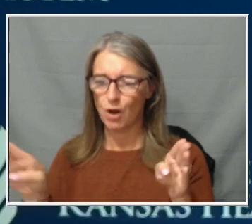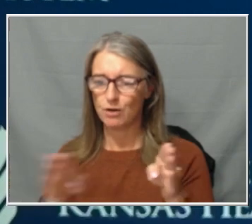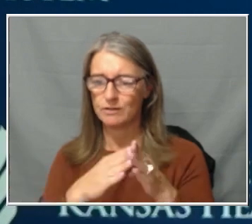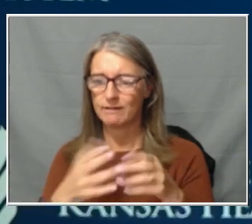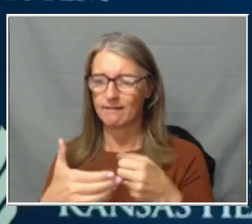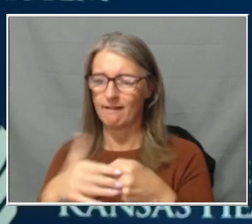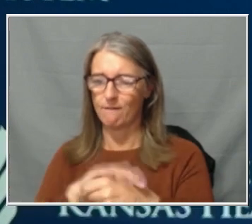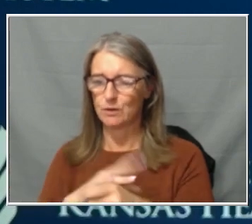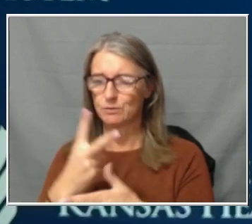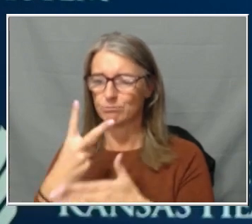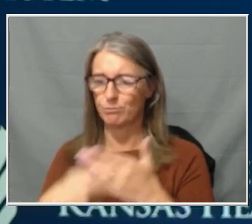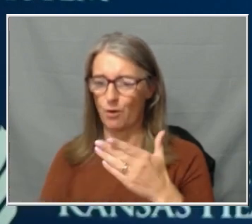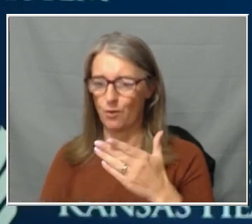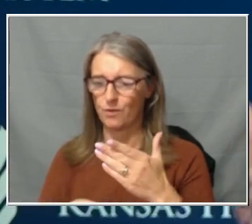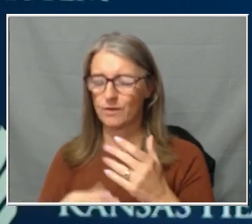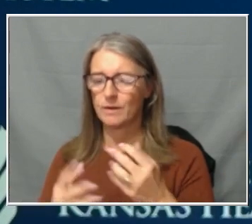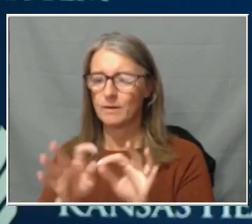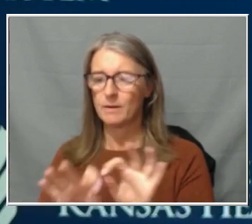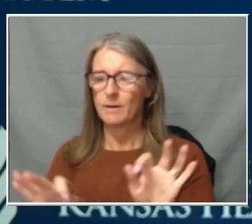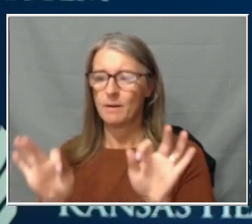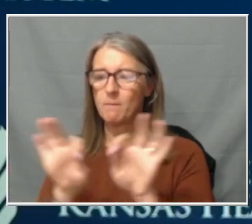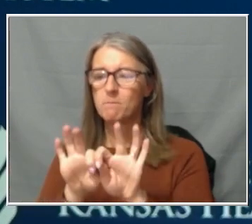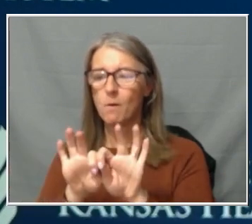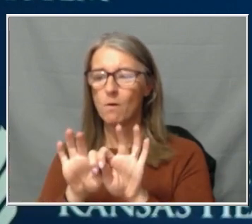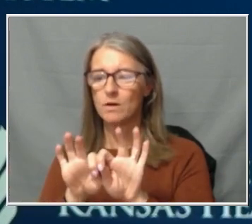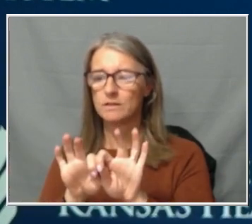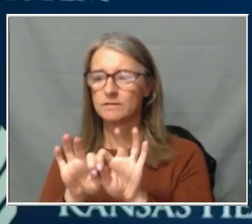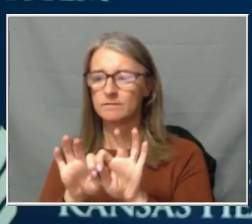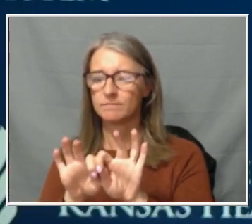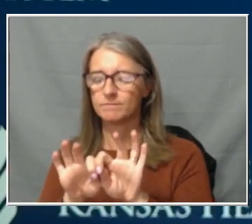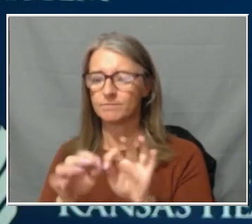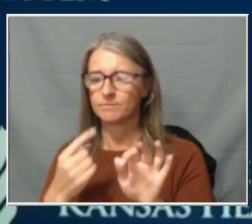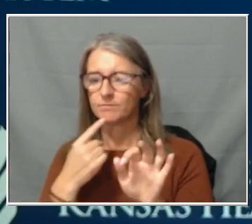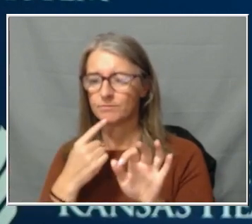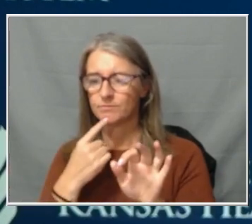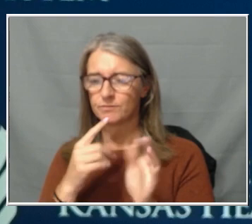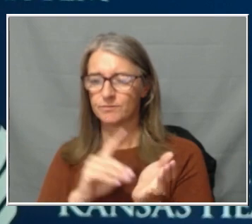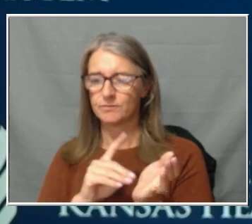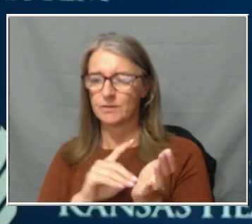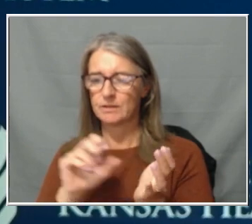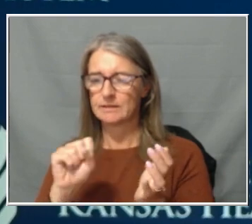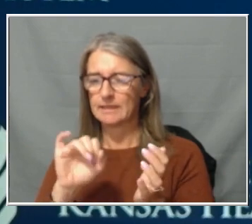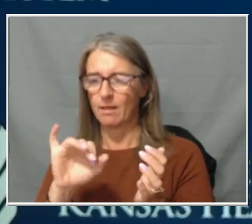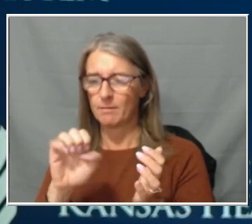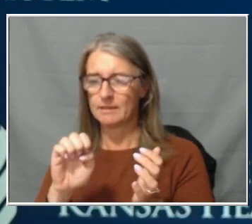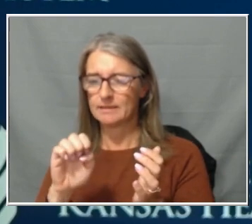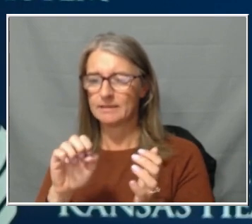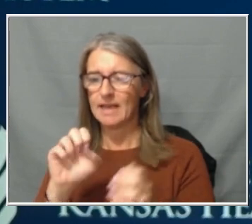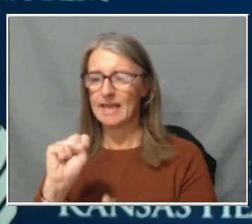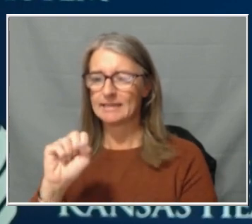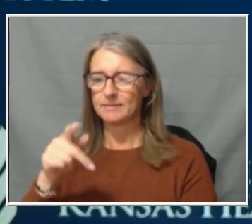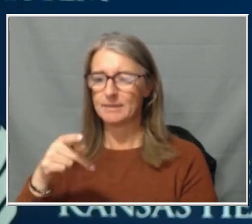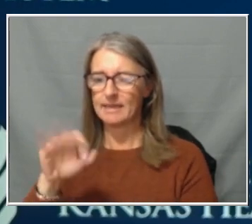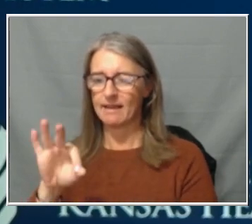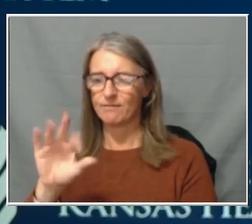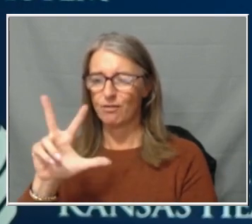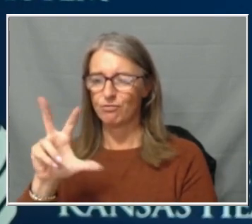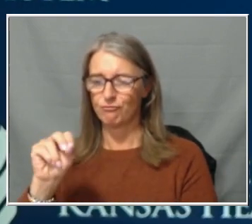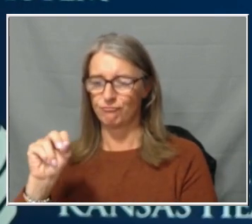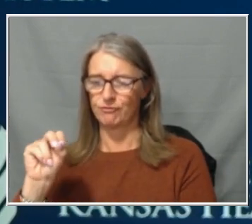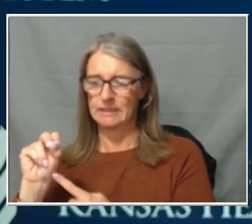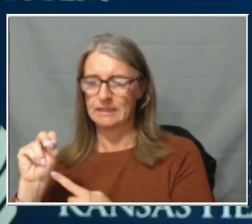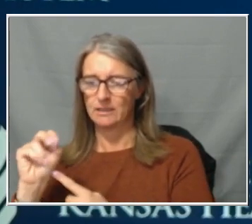both. I think the most important take home, and we'll see what Dr. Selby says, but the most important take home is an SPF of 30